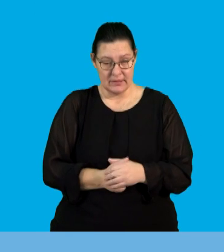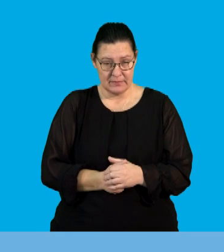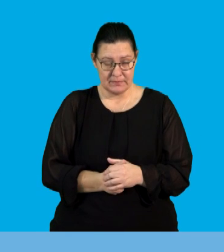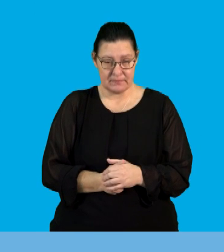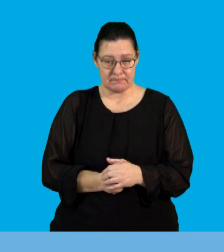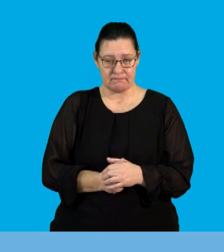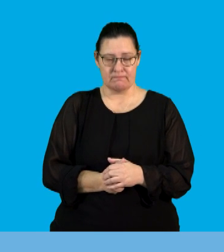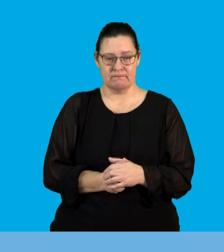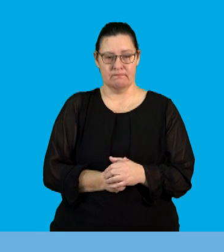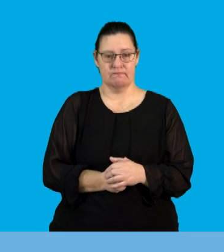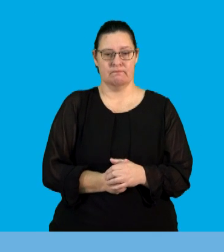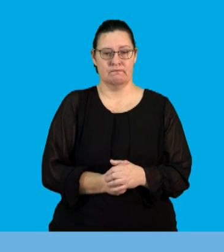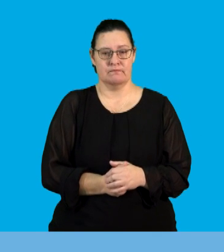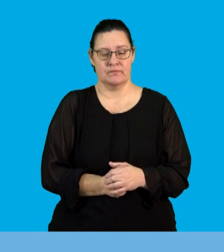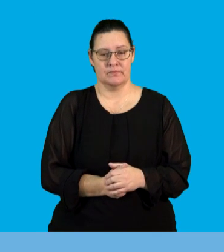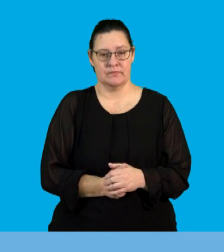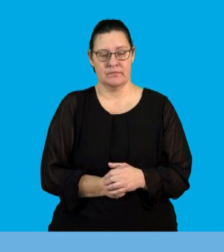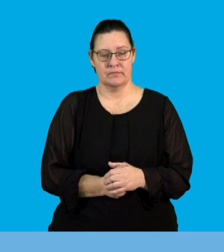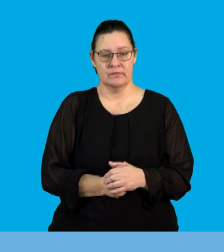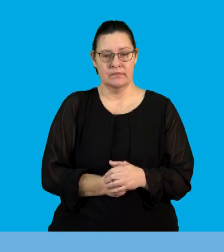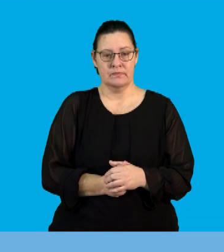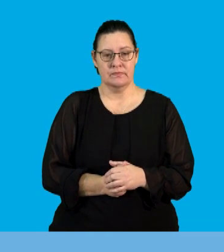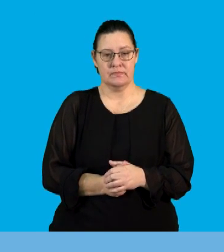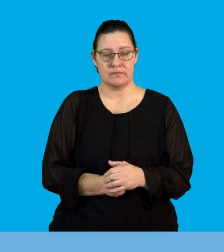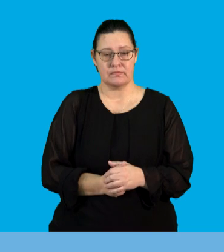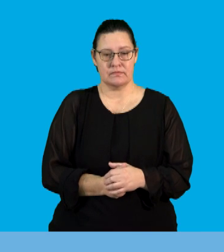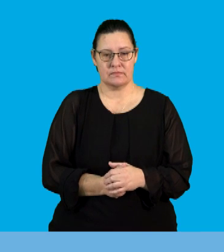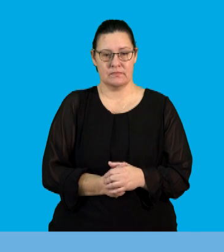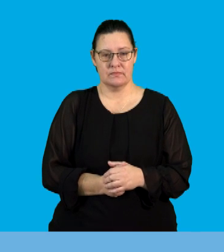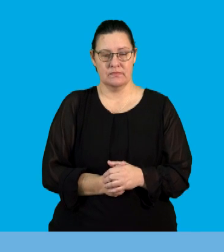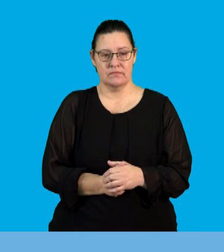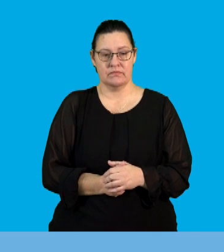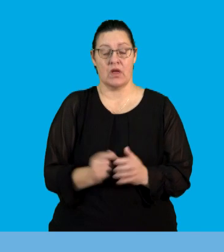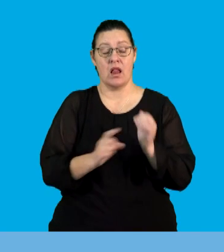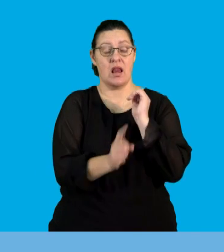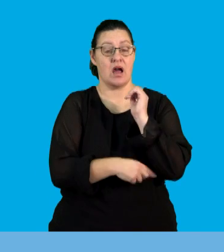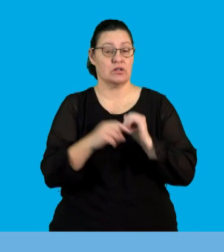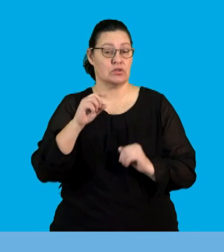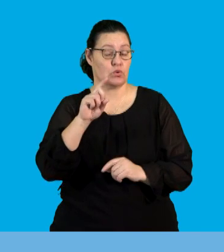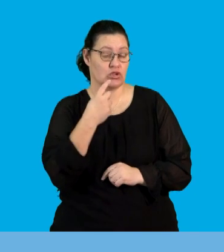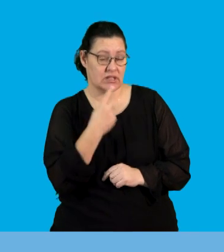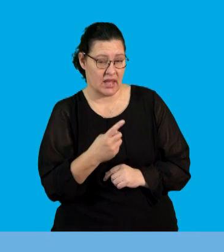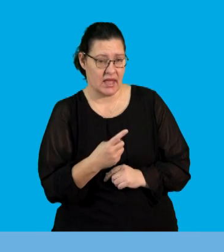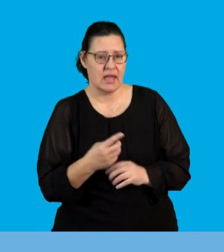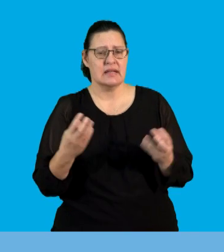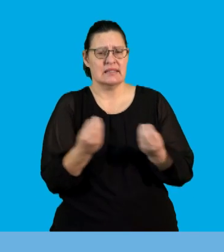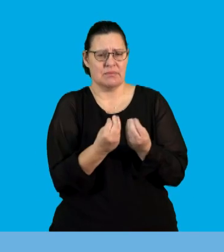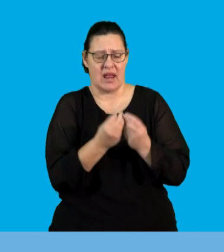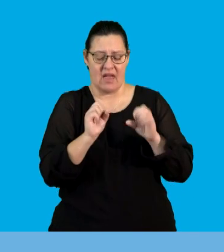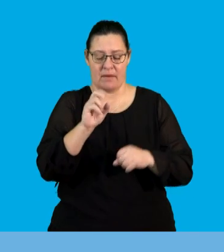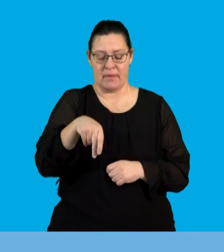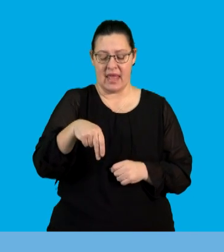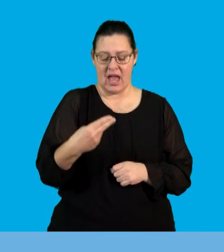the pH scale ranges from 0 to 14. And then question C, our last question says, substances that